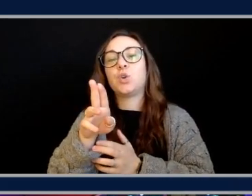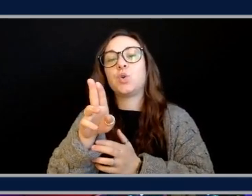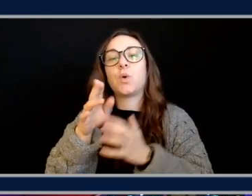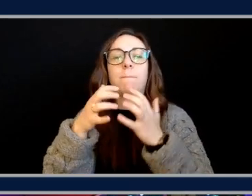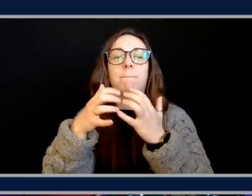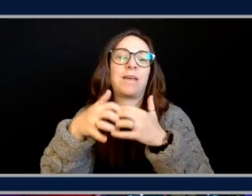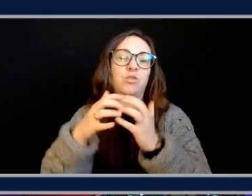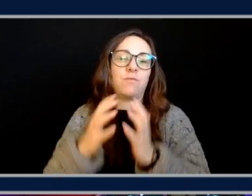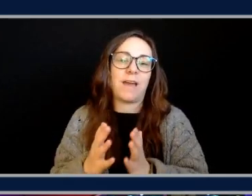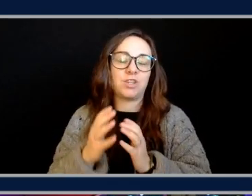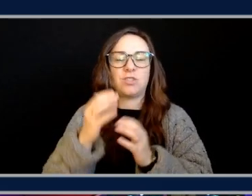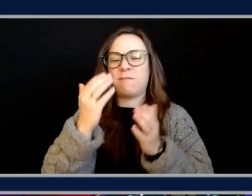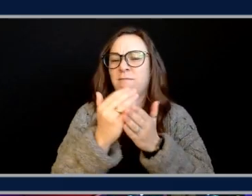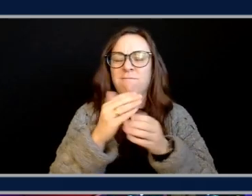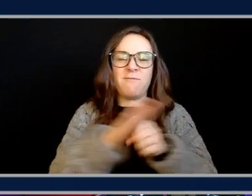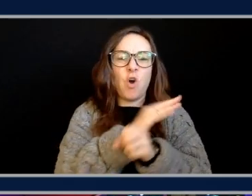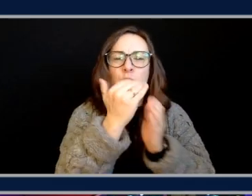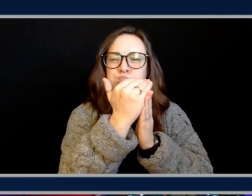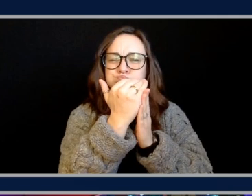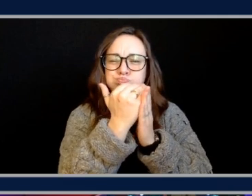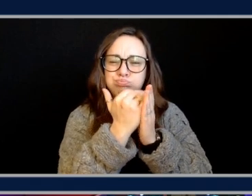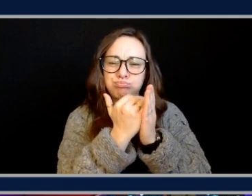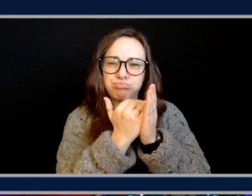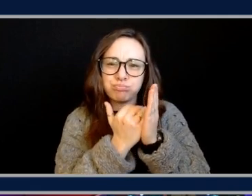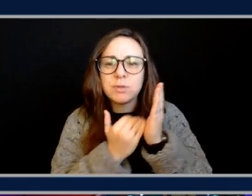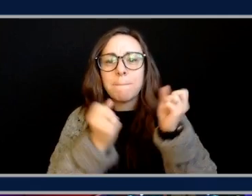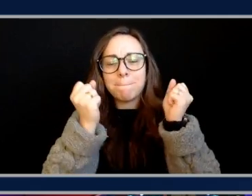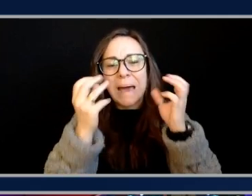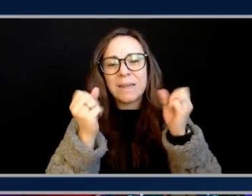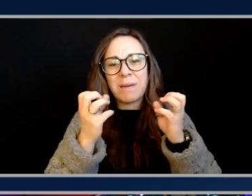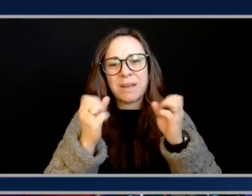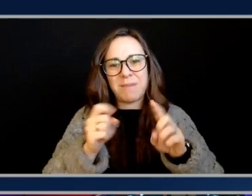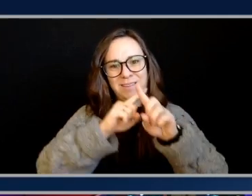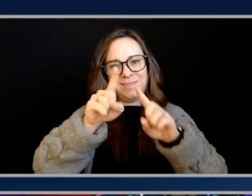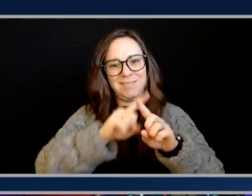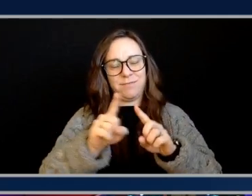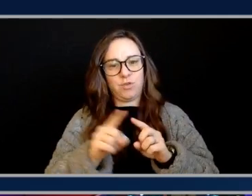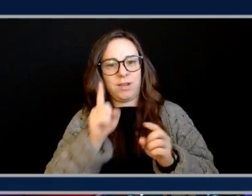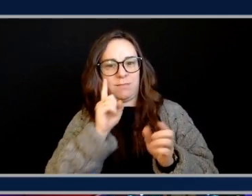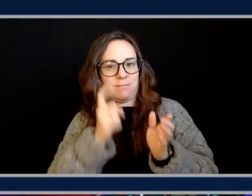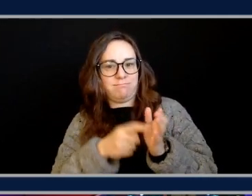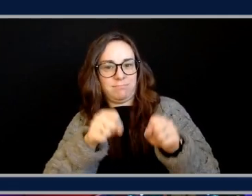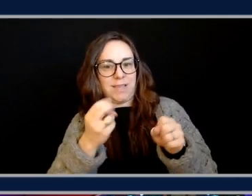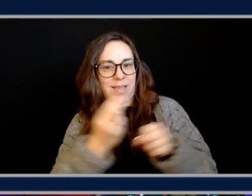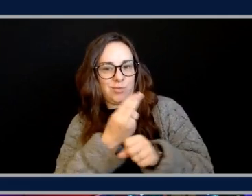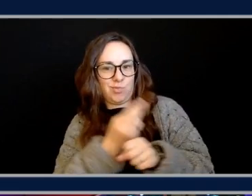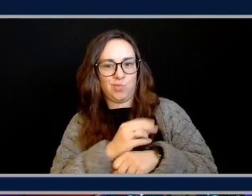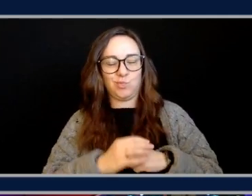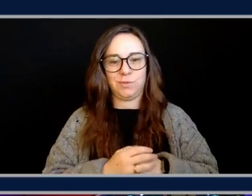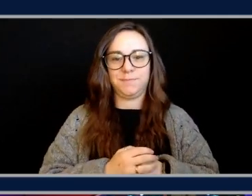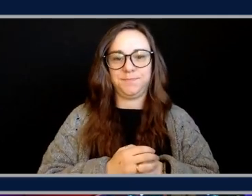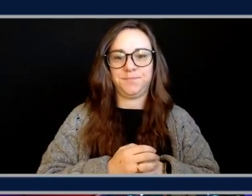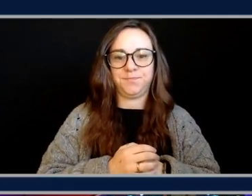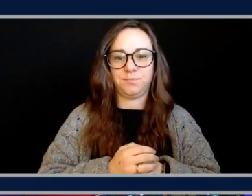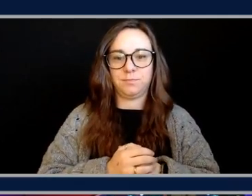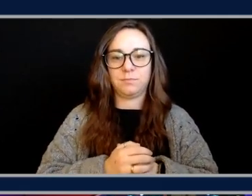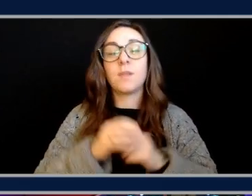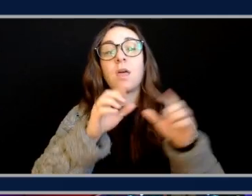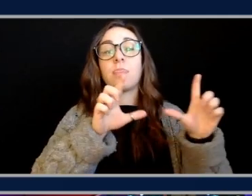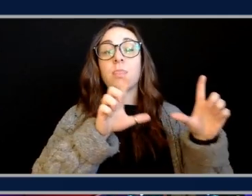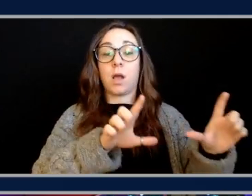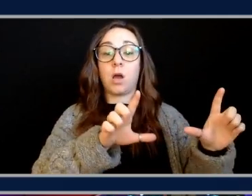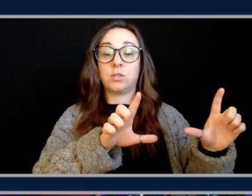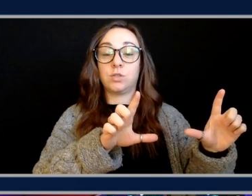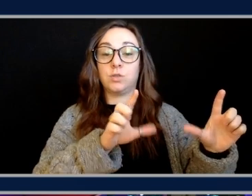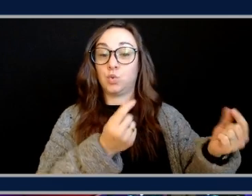list. So we've got numerous kind of attributes that you can add in there. What the instance, the console does, though, if you have a look right at the